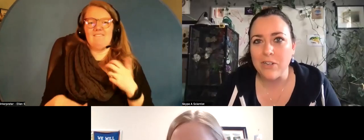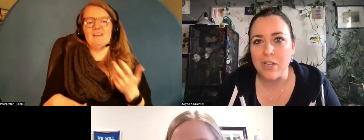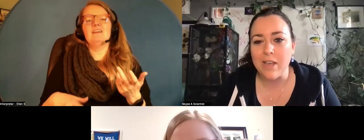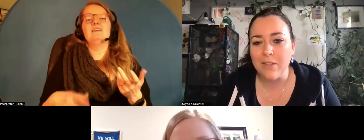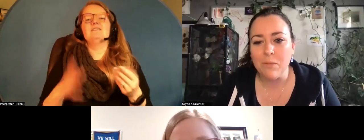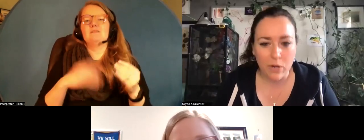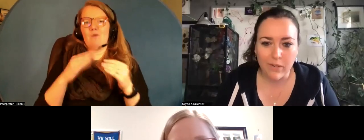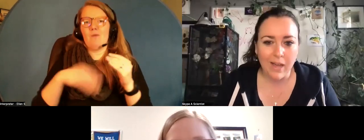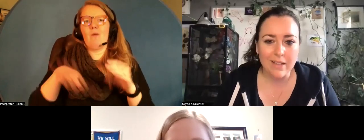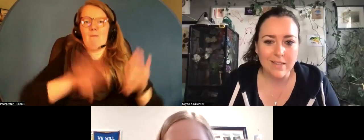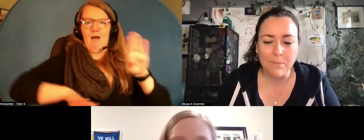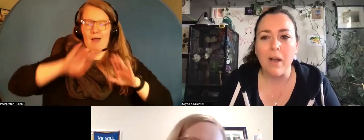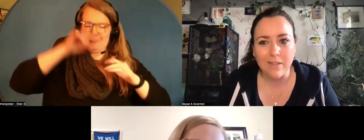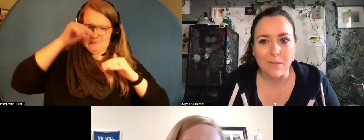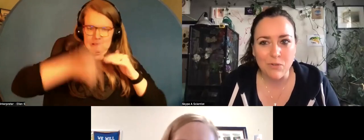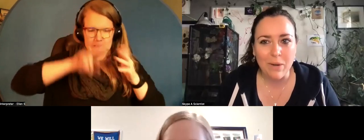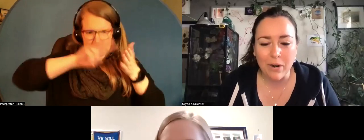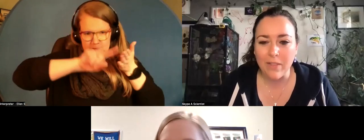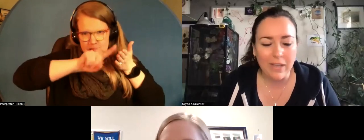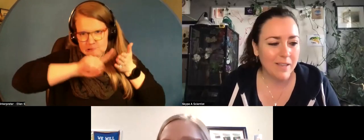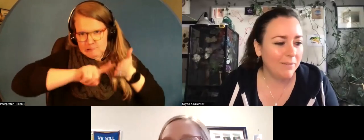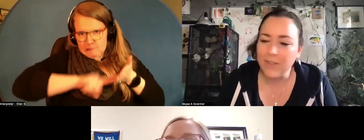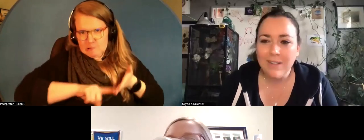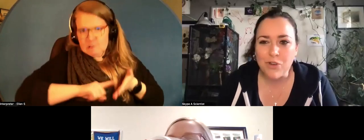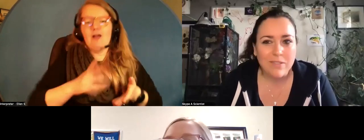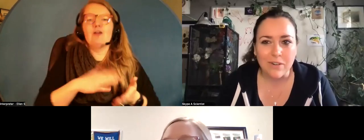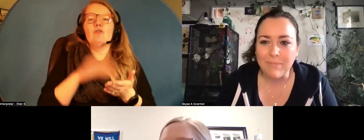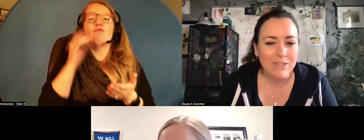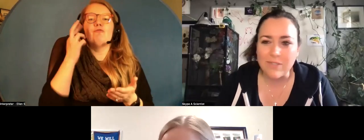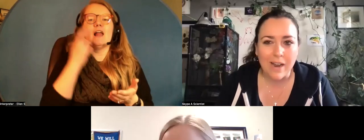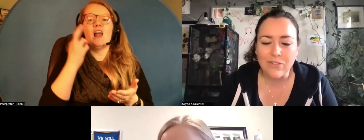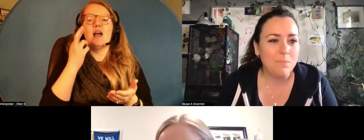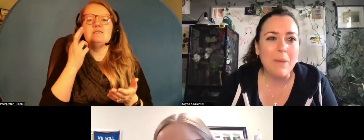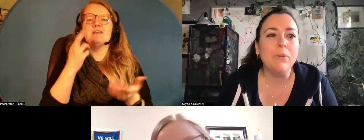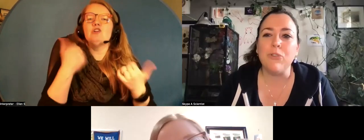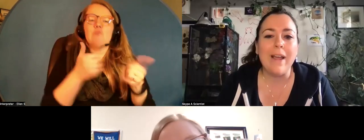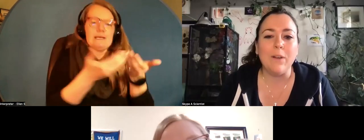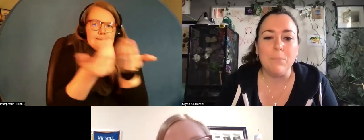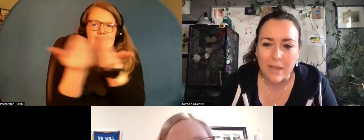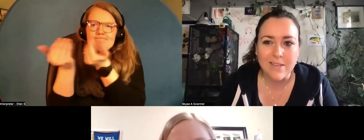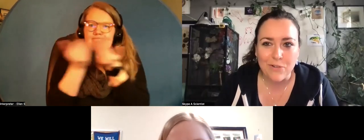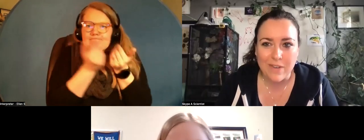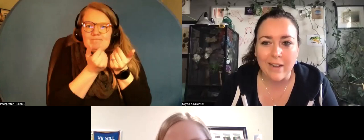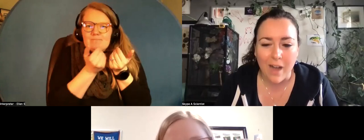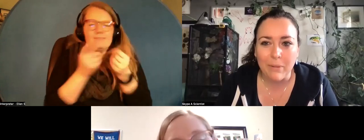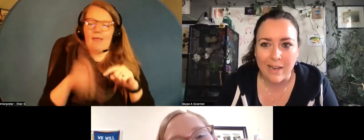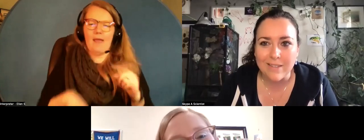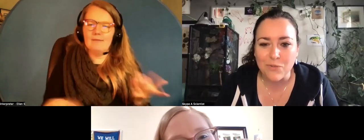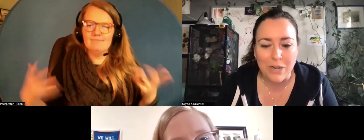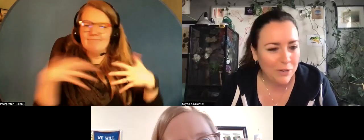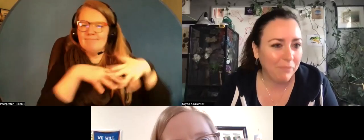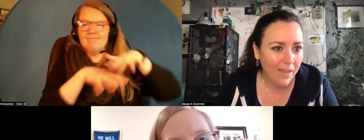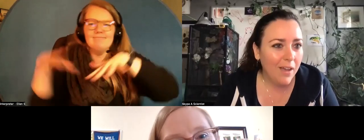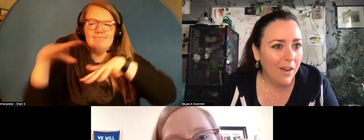learning biology, the more you realize that the boxes that we try to put on things in it's just people trying their best to understand a